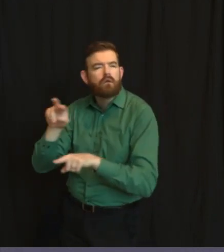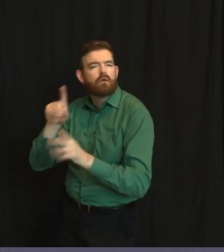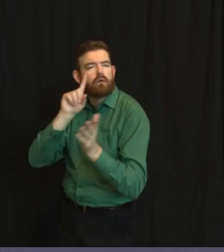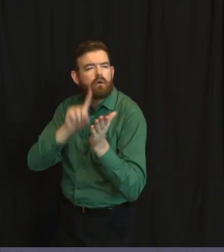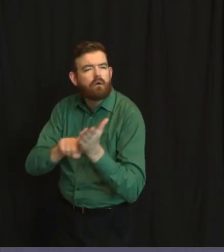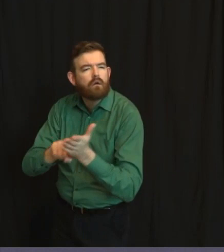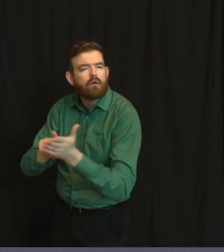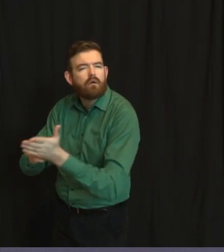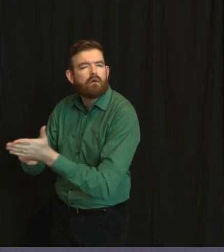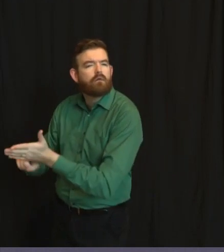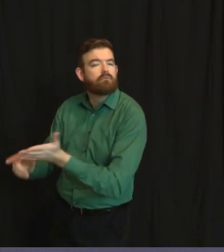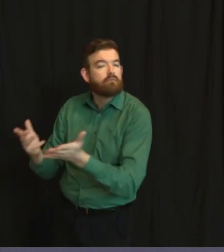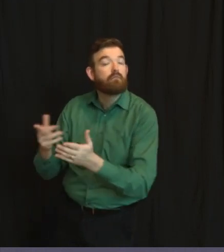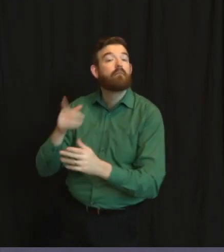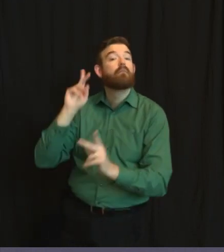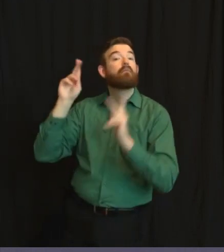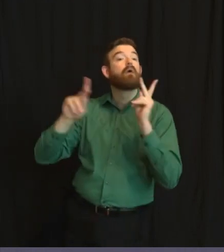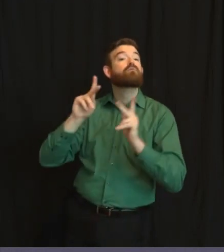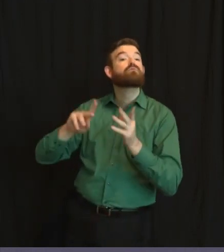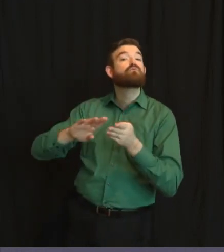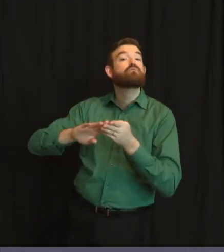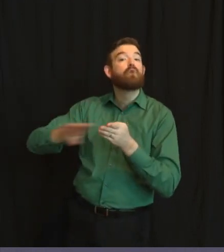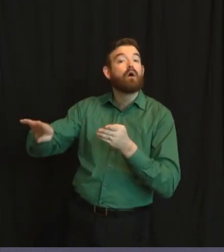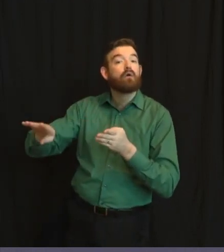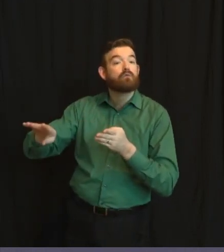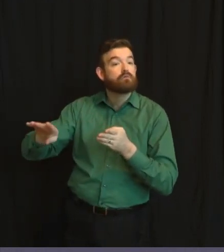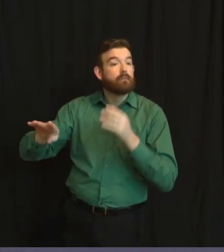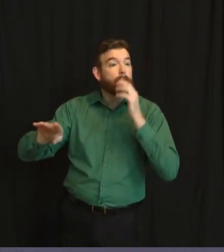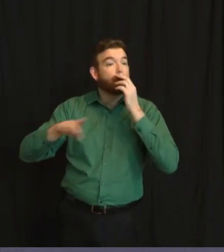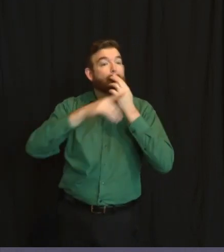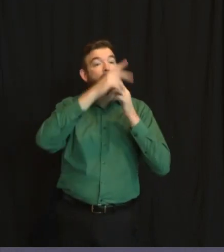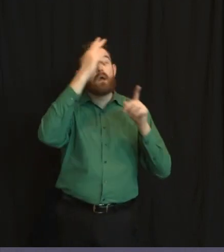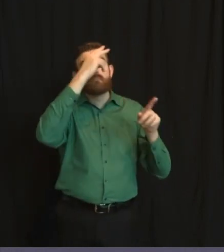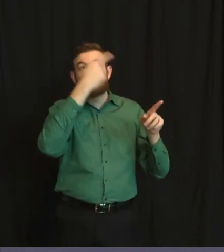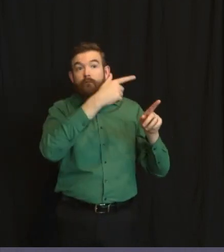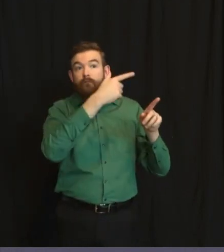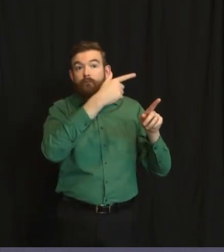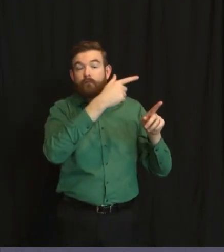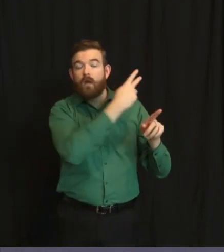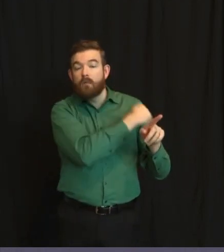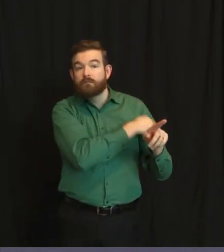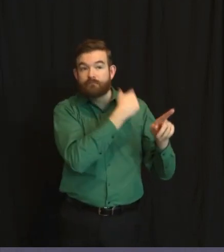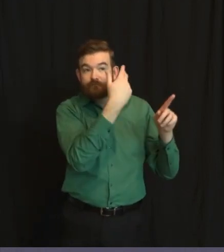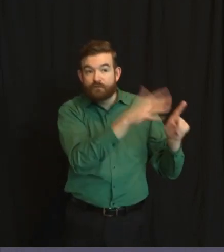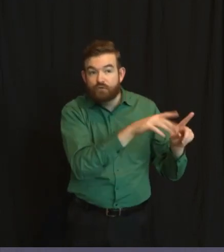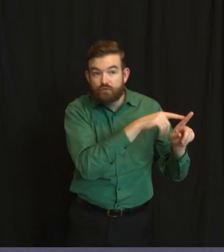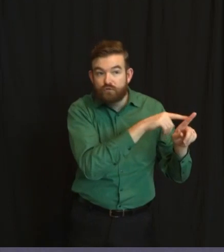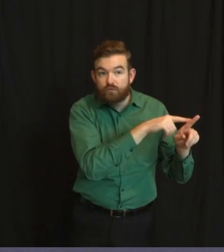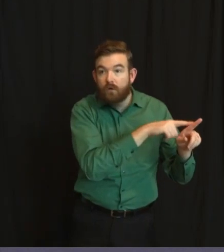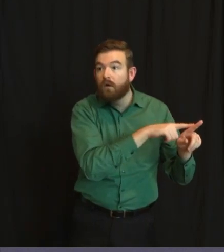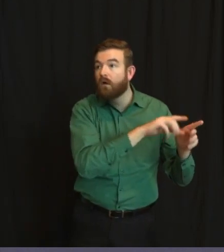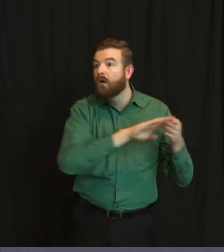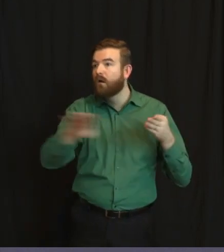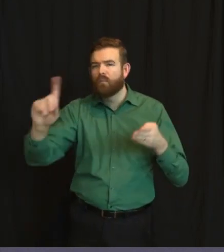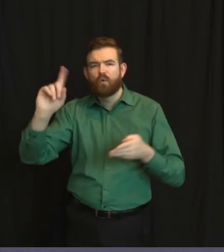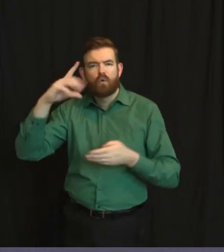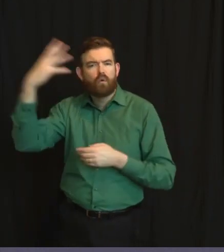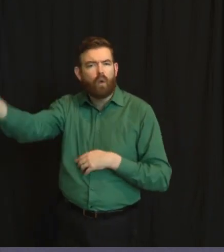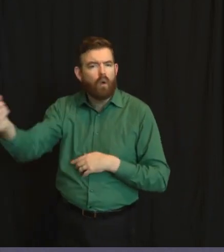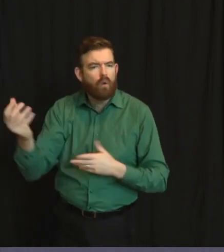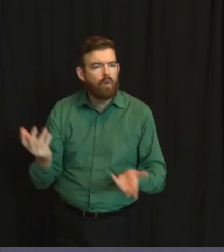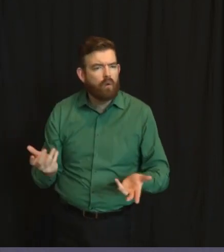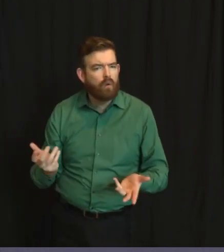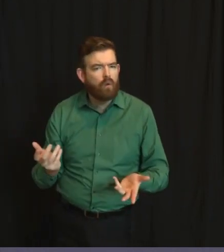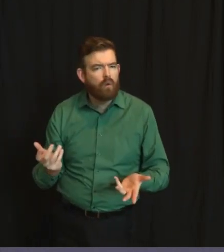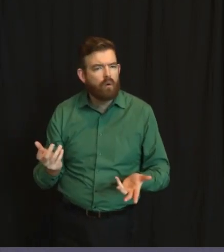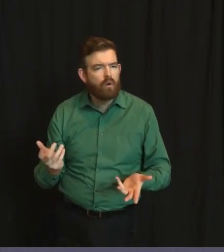going, how many are going to hospice. Is there an update on the total state expenditure for PPE so far,